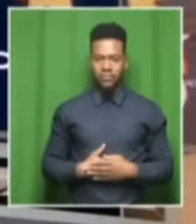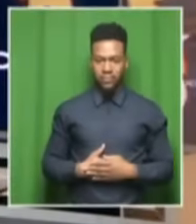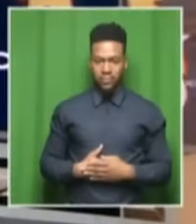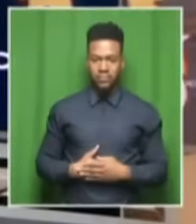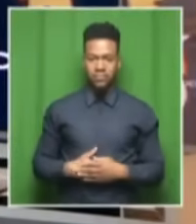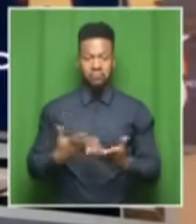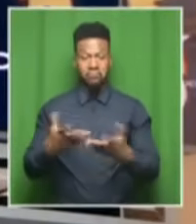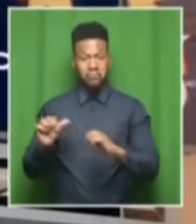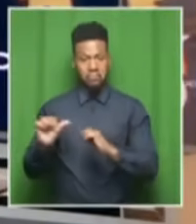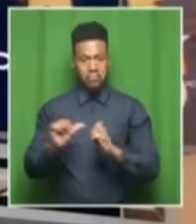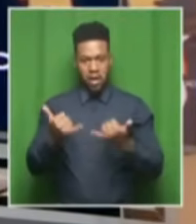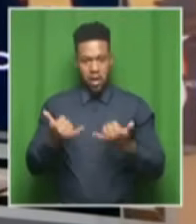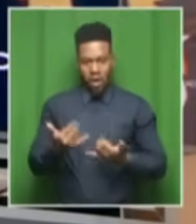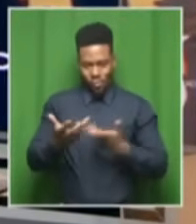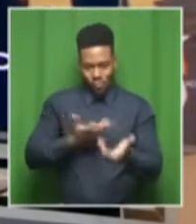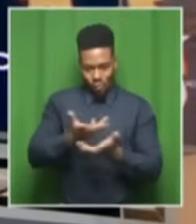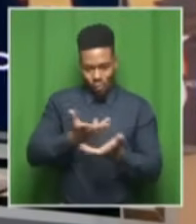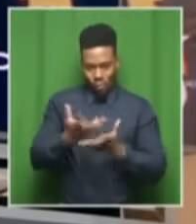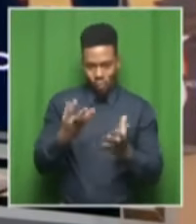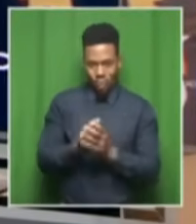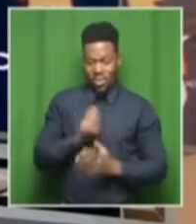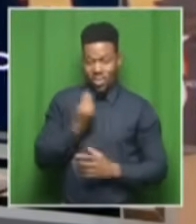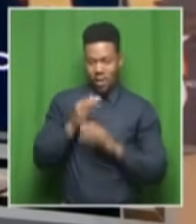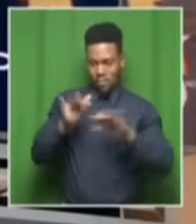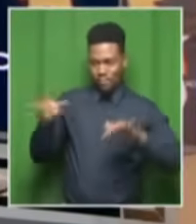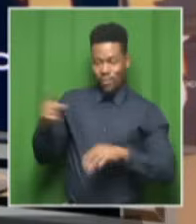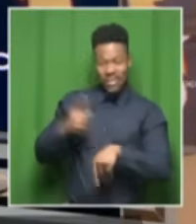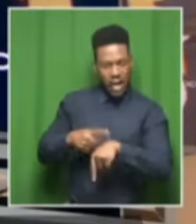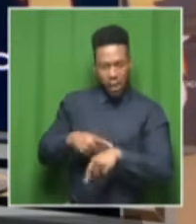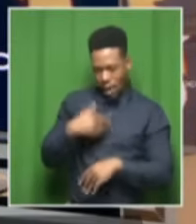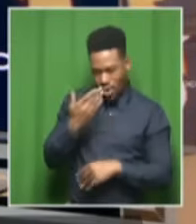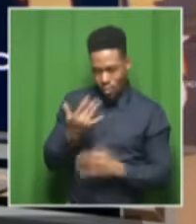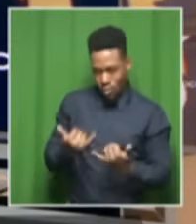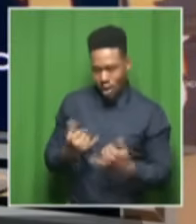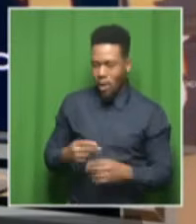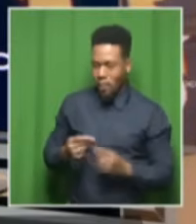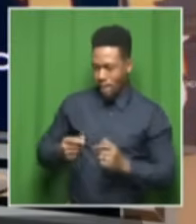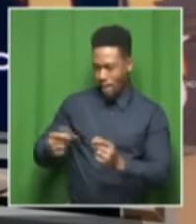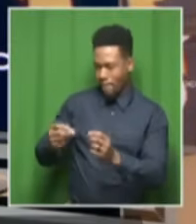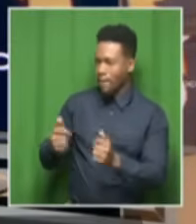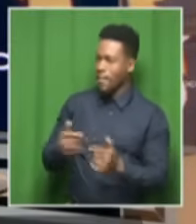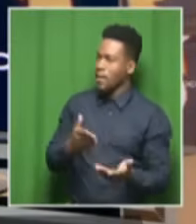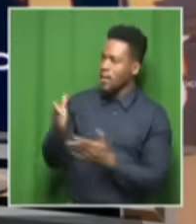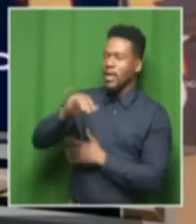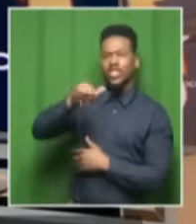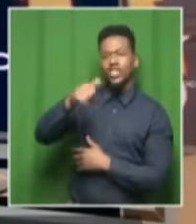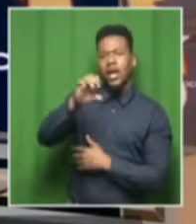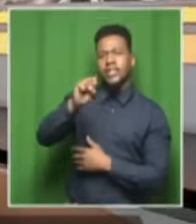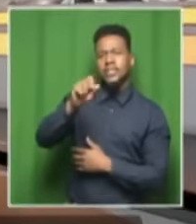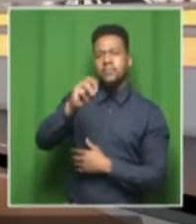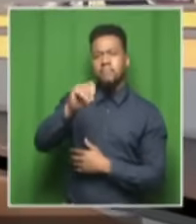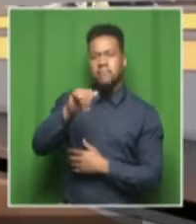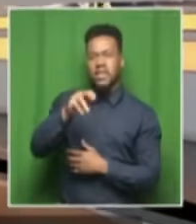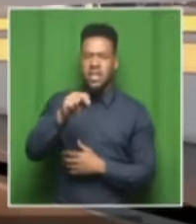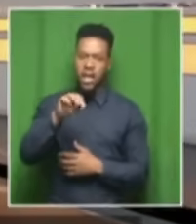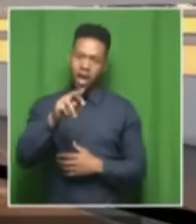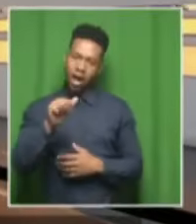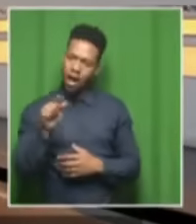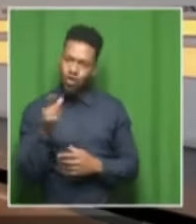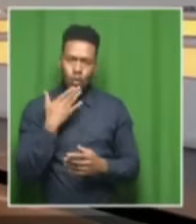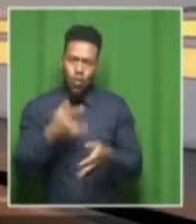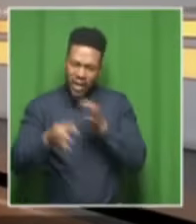Back to our conversation with the youth. Let me call them up. We don't have too much time left. So, Jasmina, I'm coming straight to you because you told us